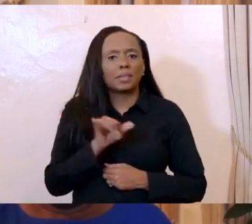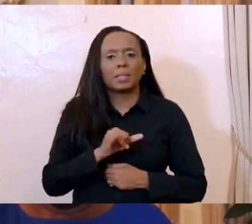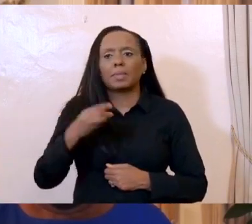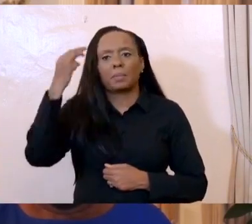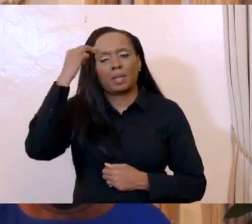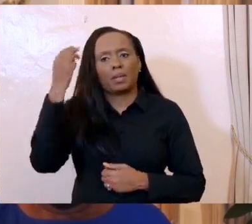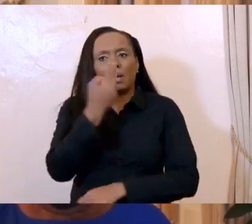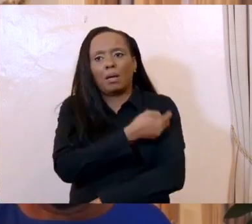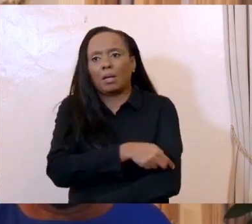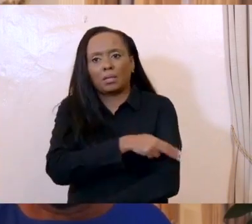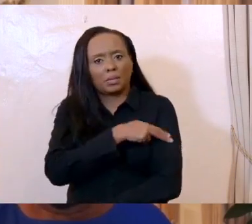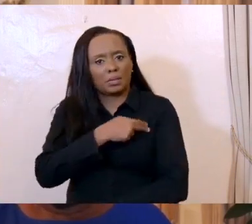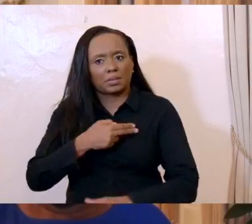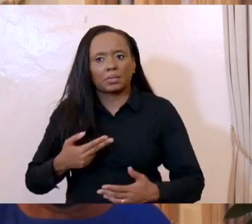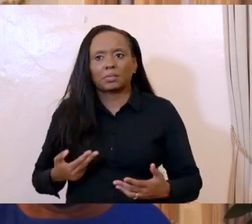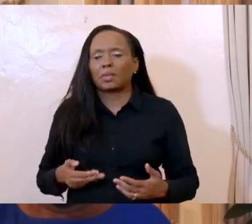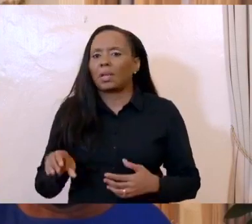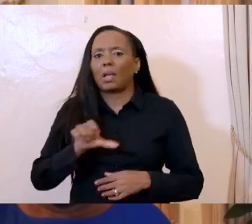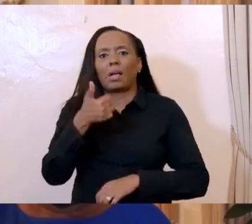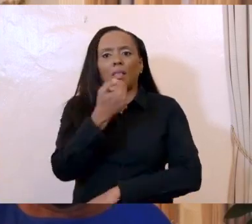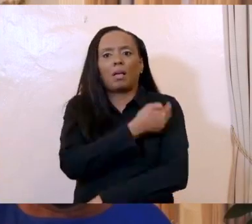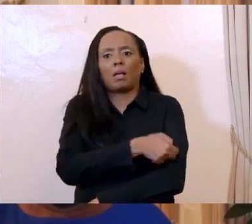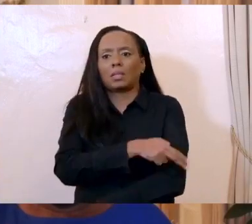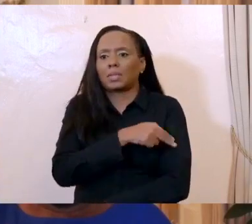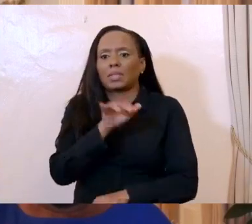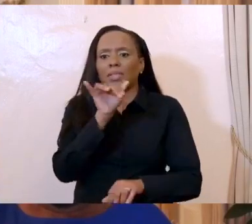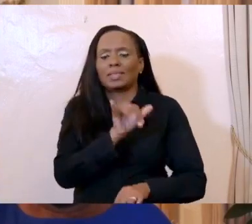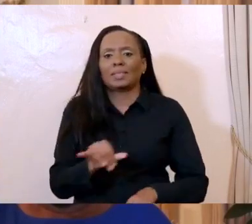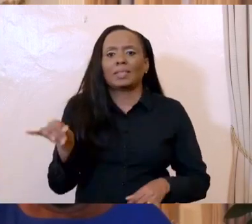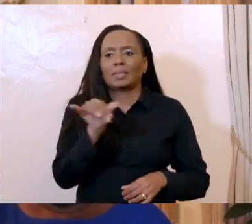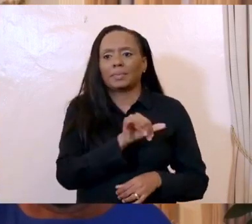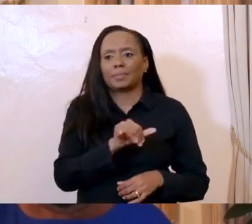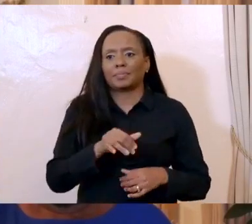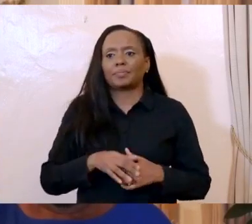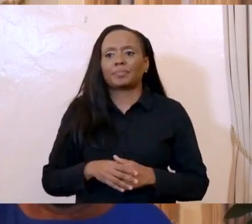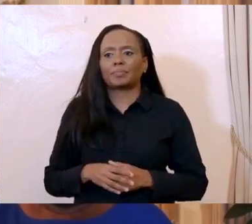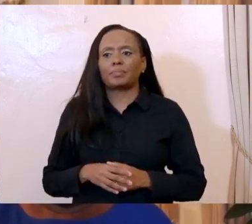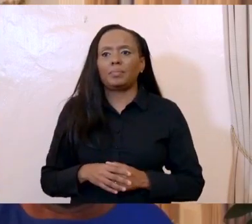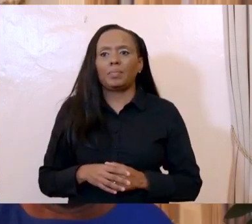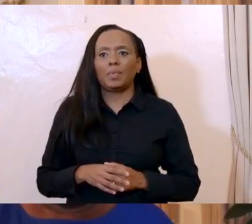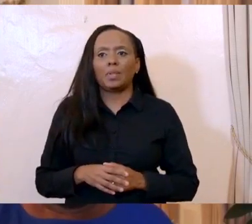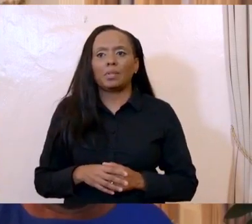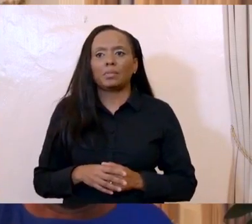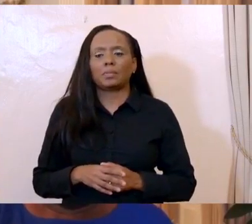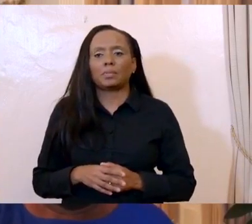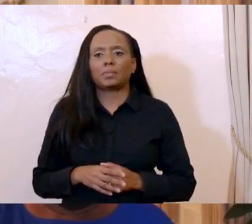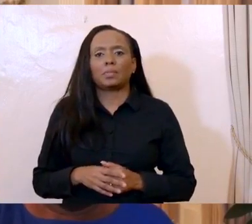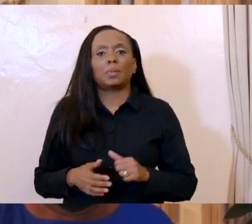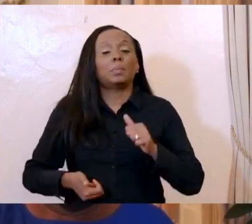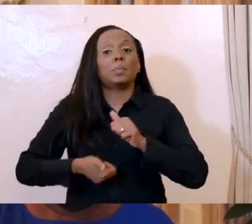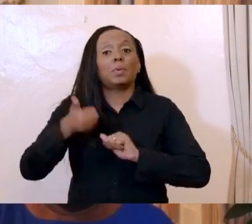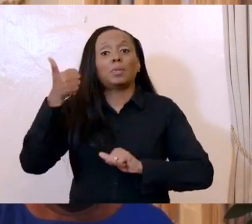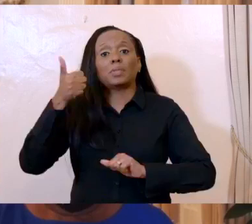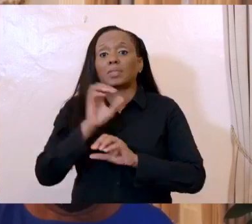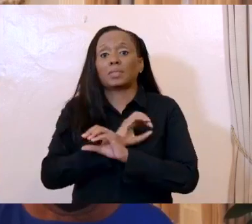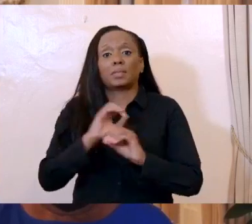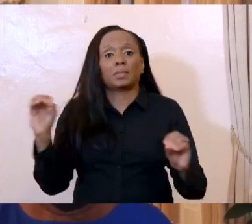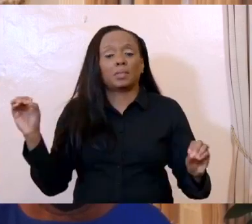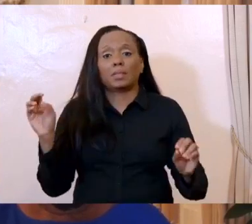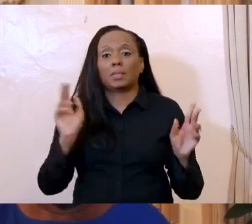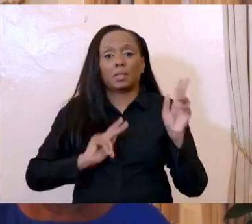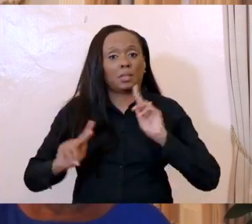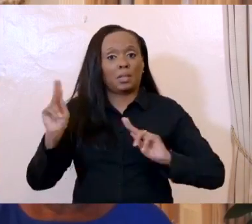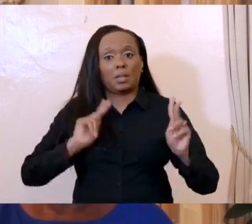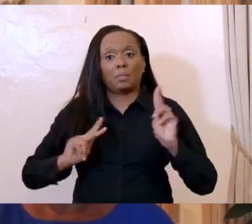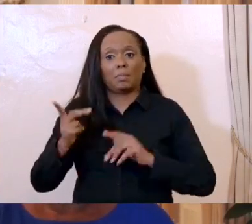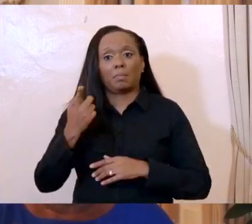has happened at other hospitals as well. But on most of the occasions, none of the persons who